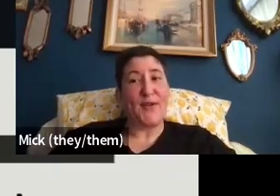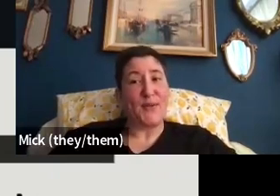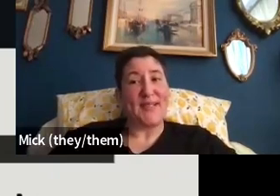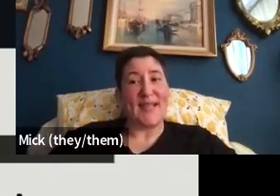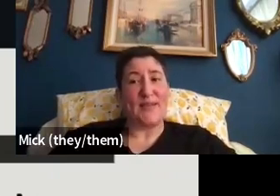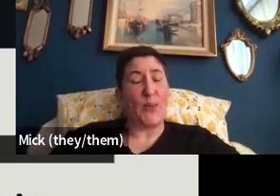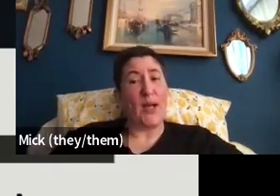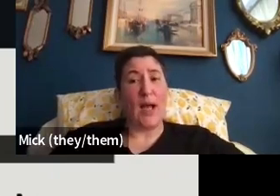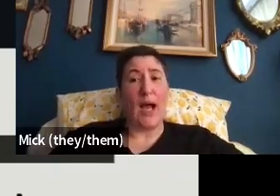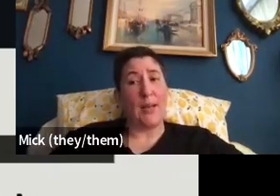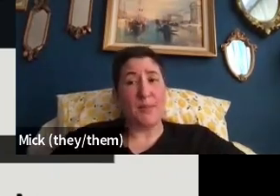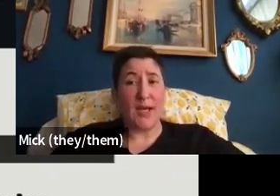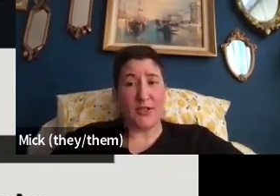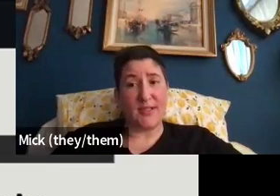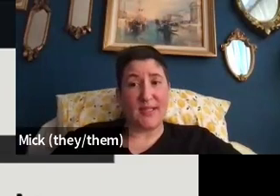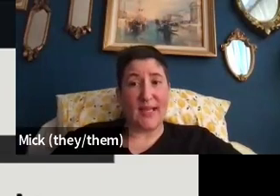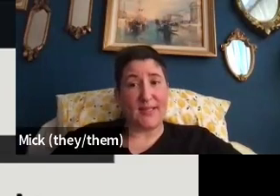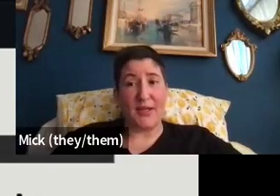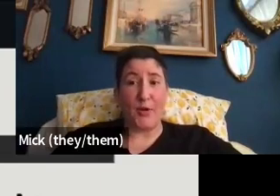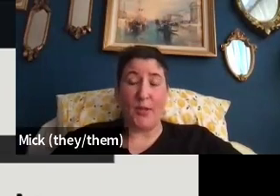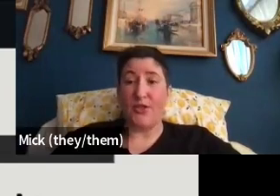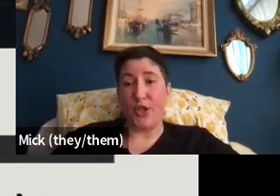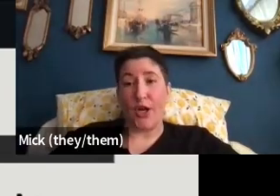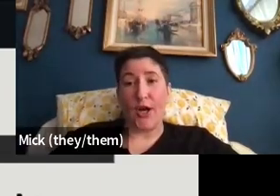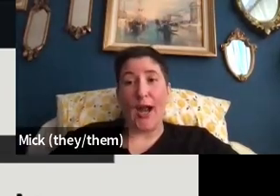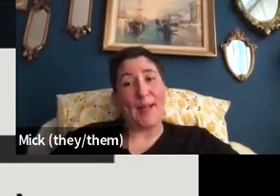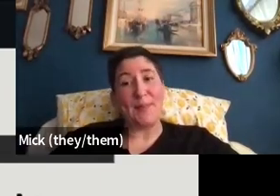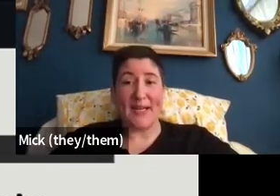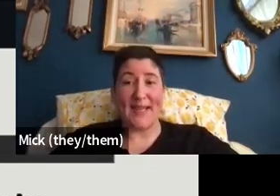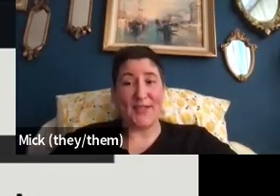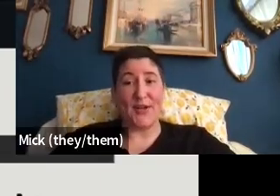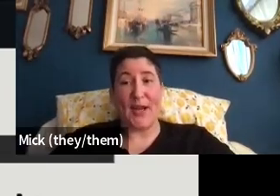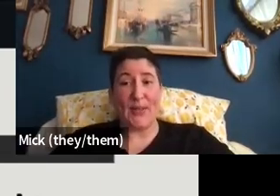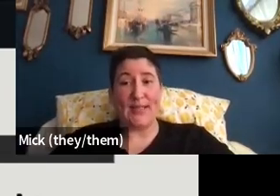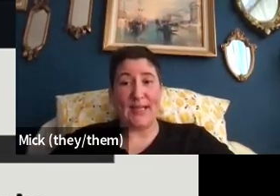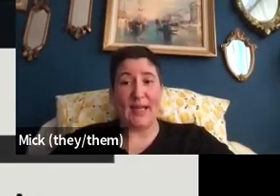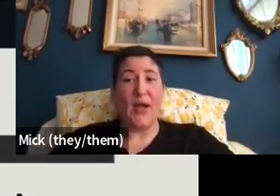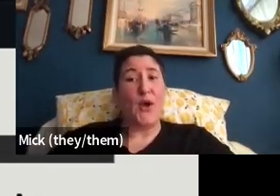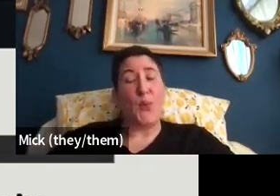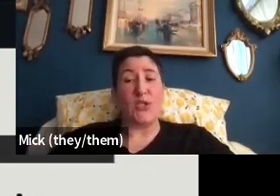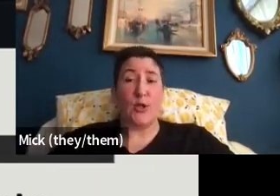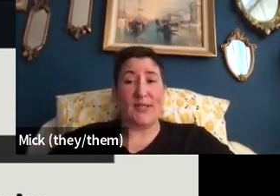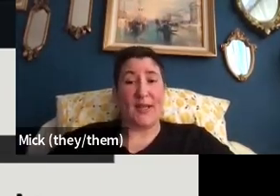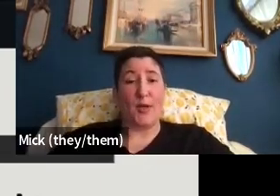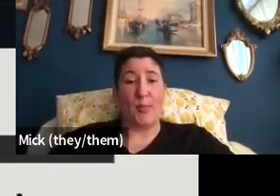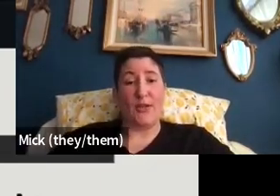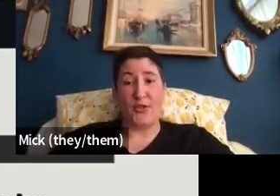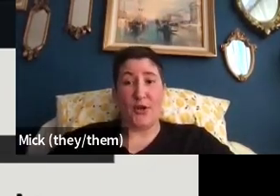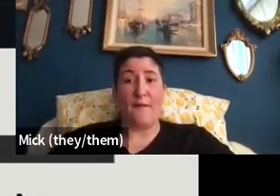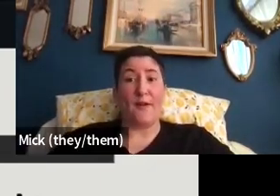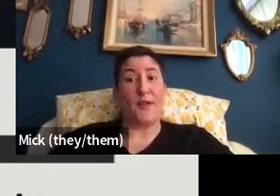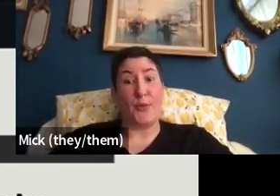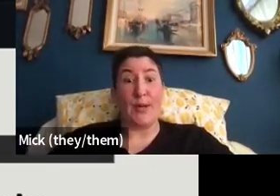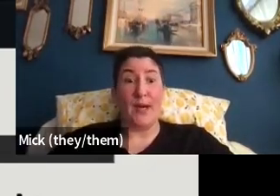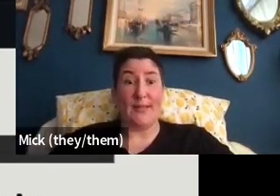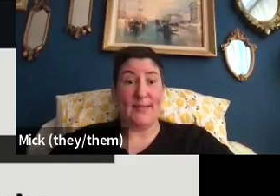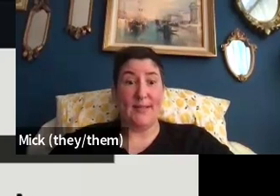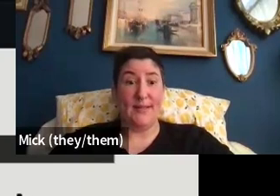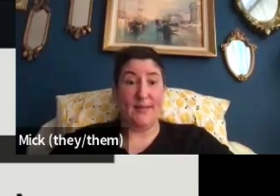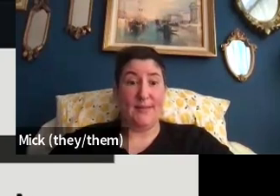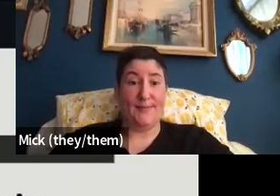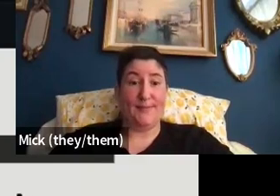grayscale. All of the text is hand lettered. Some is highly decorative. And Mick is a recurring